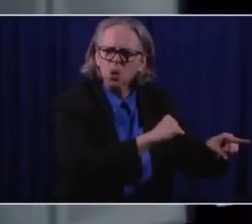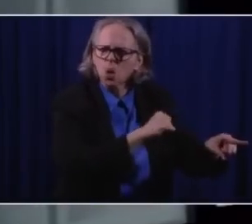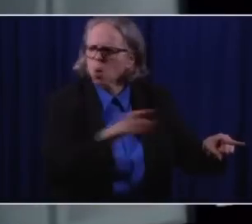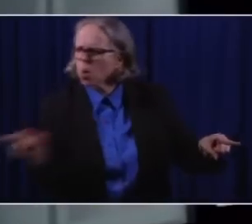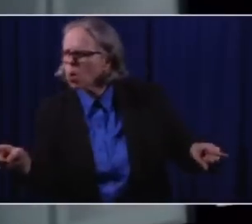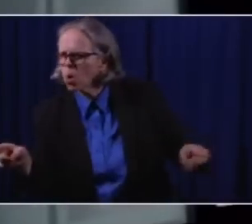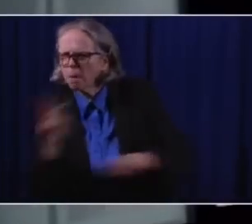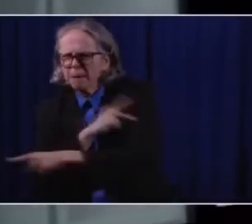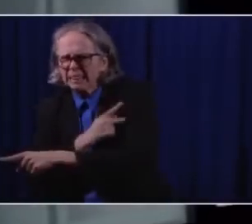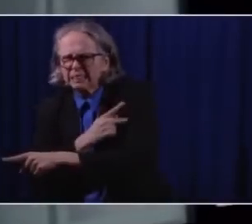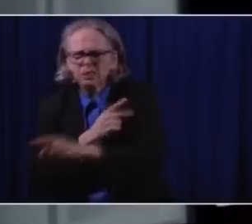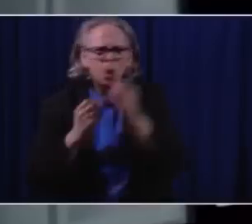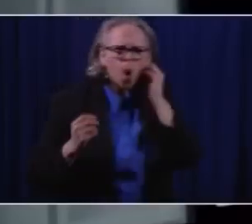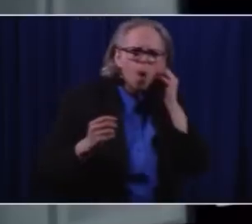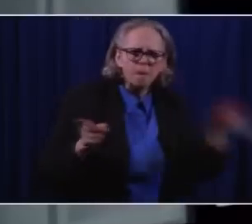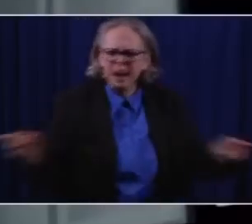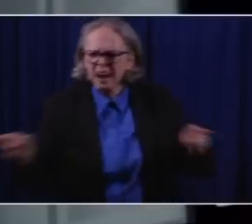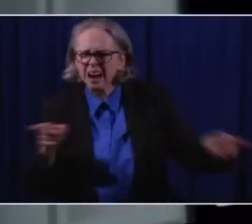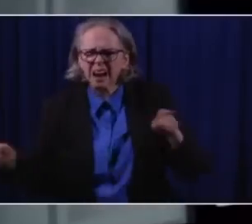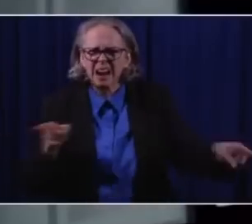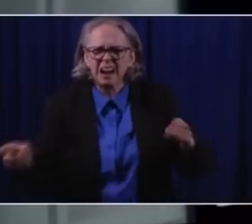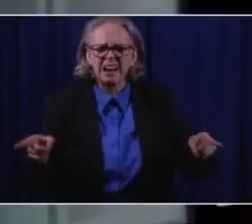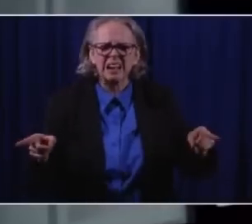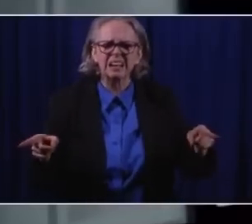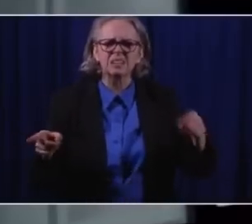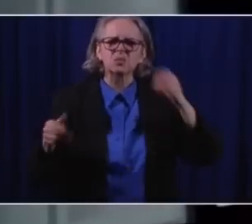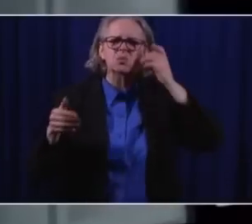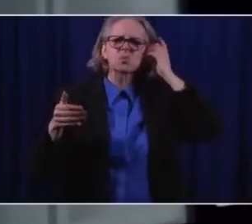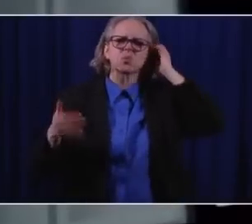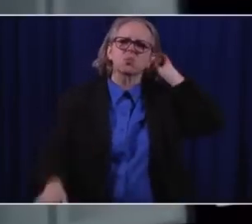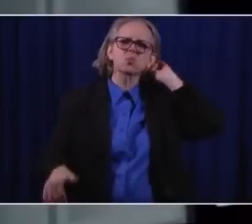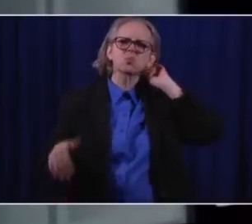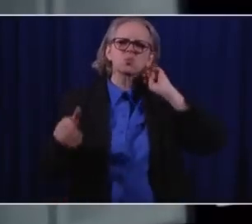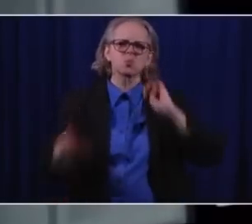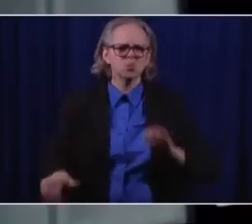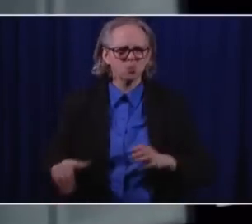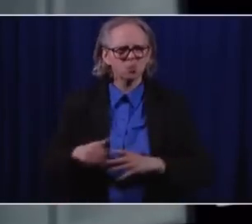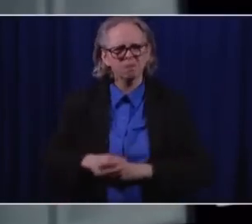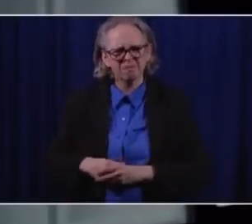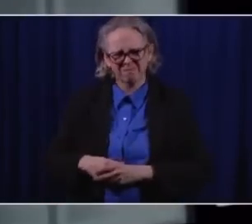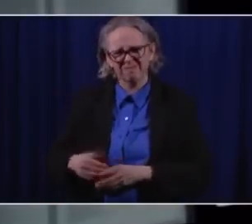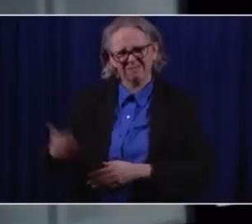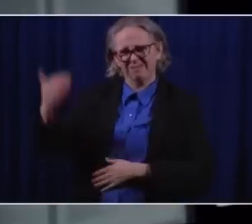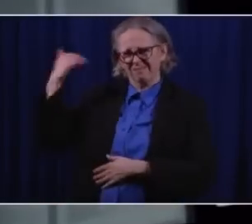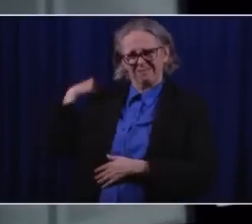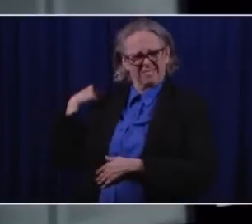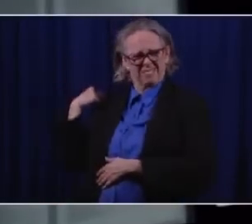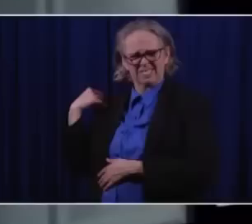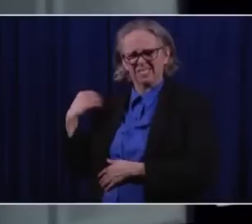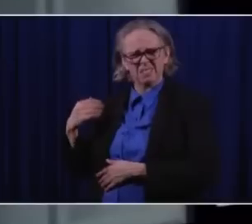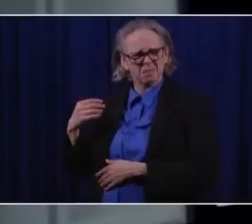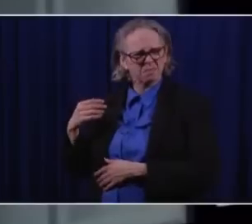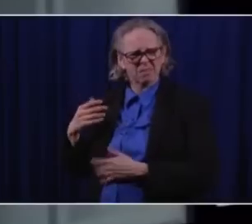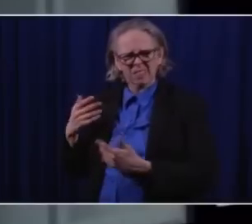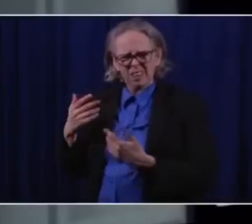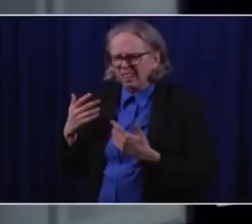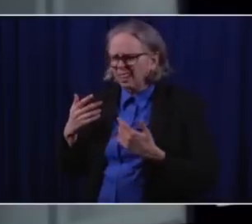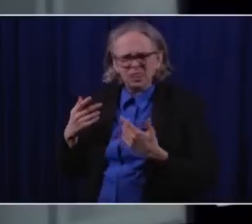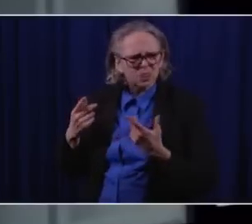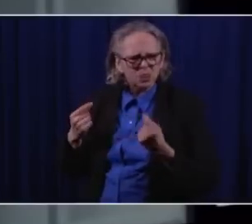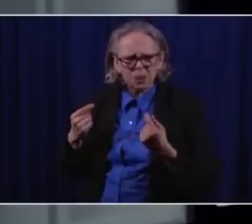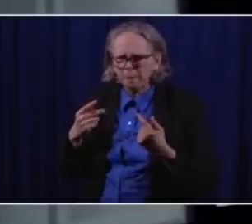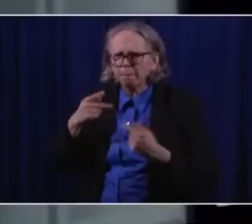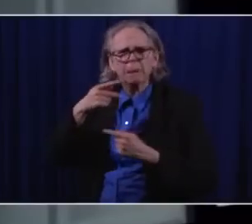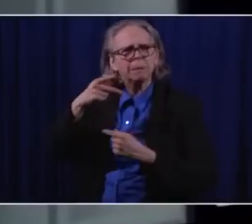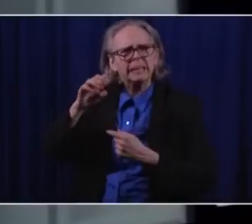into with a lot of unknowns. And I think also at the beginning, we were concerned about PPE and having enough